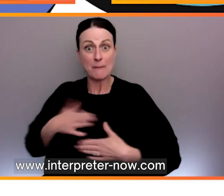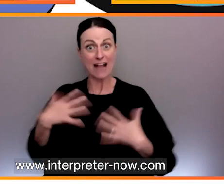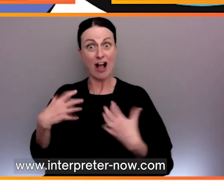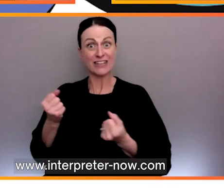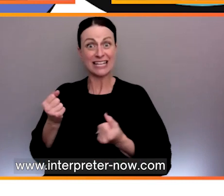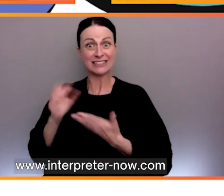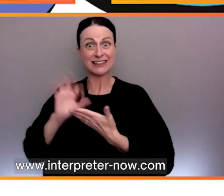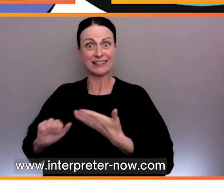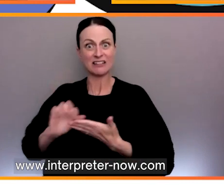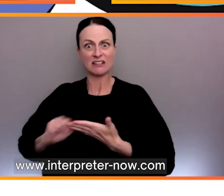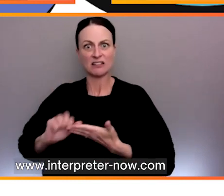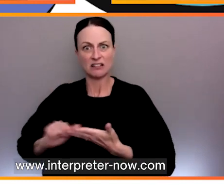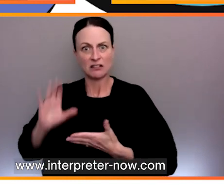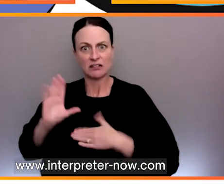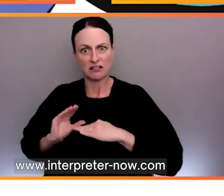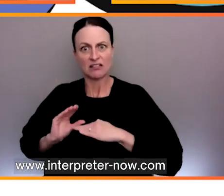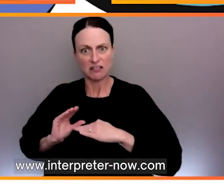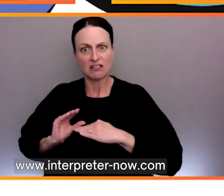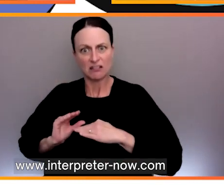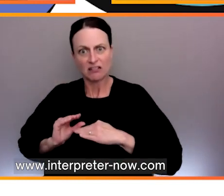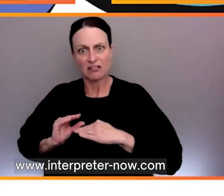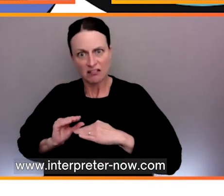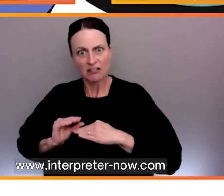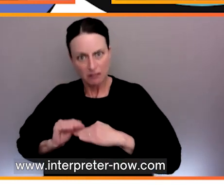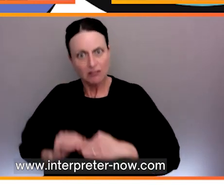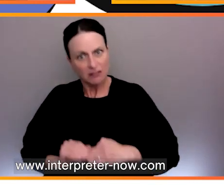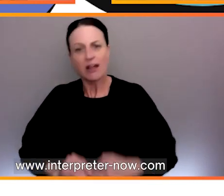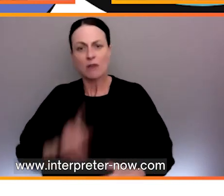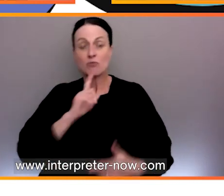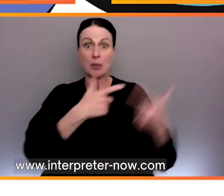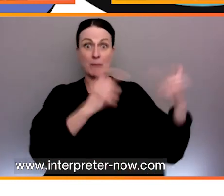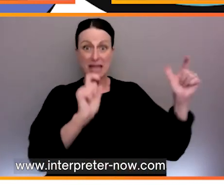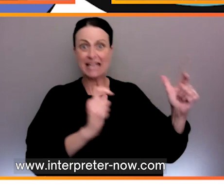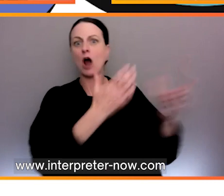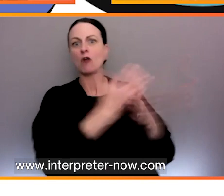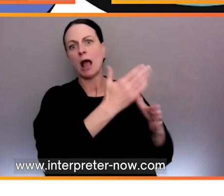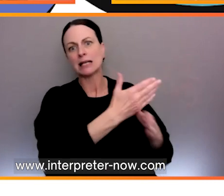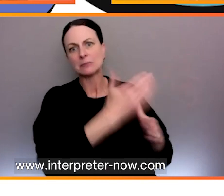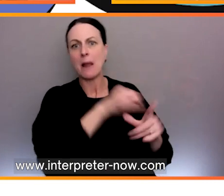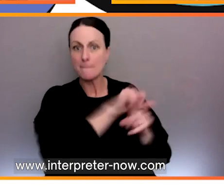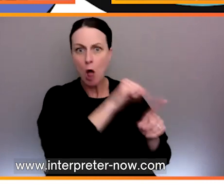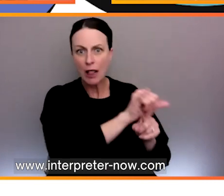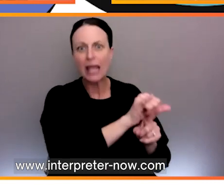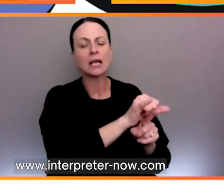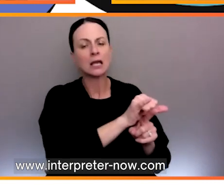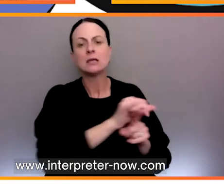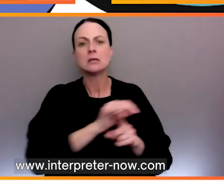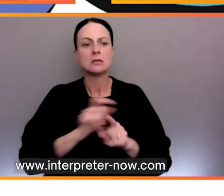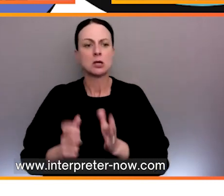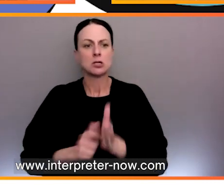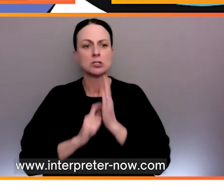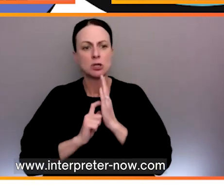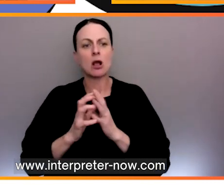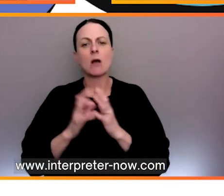minute, that's what that was. That's what that was. And I think that that recognition